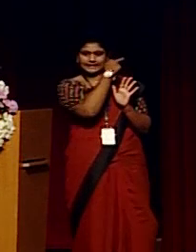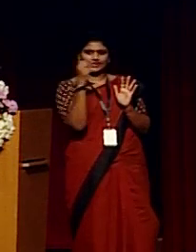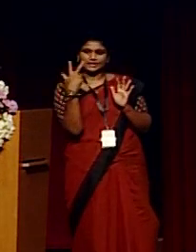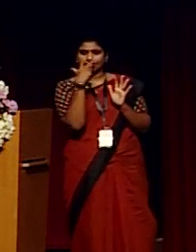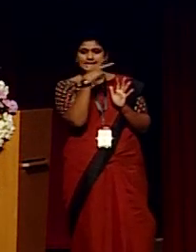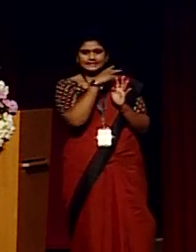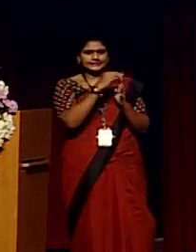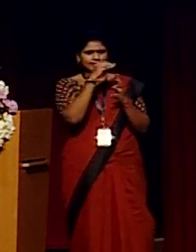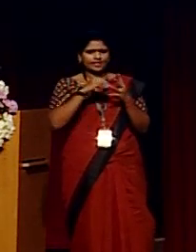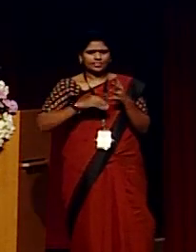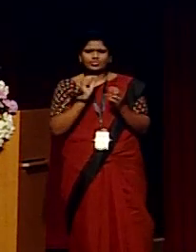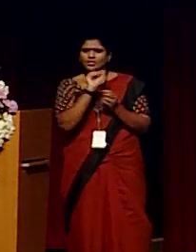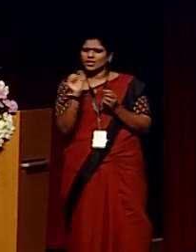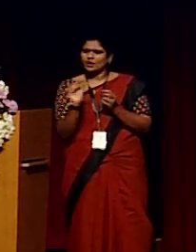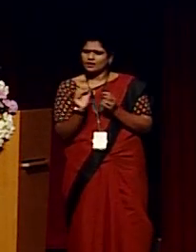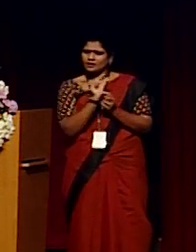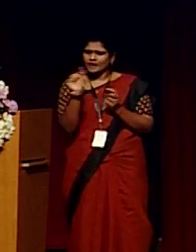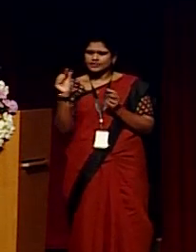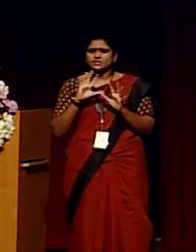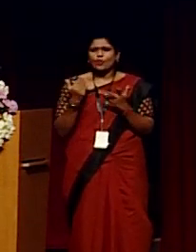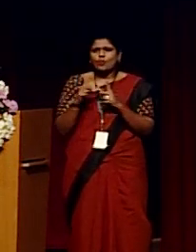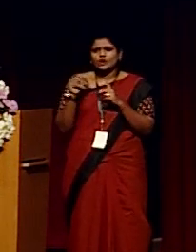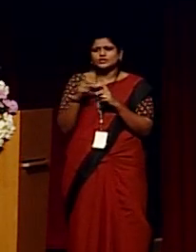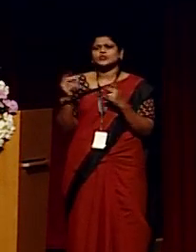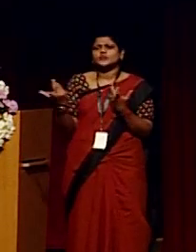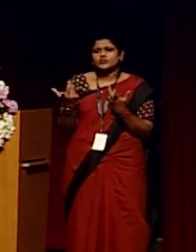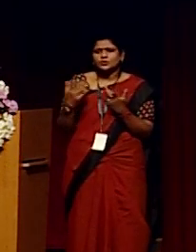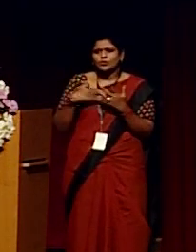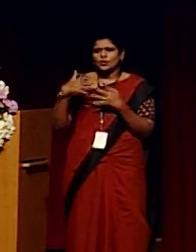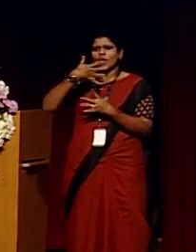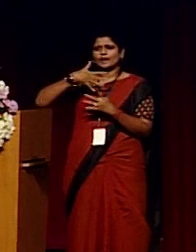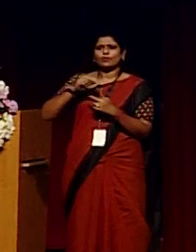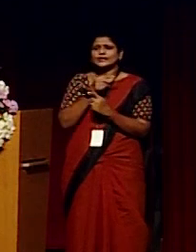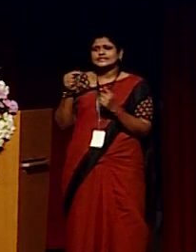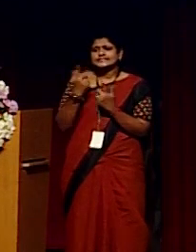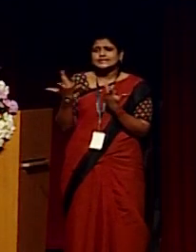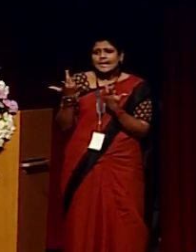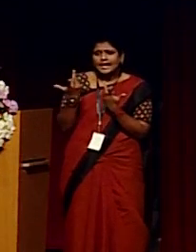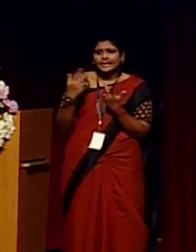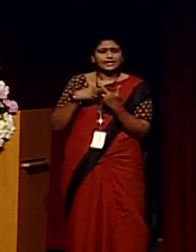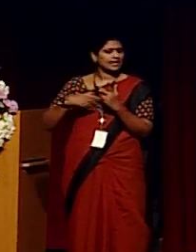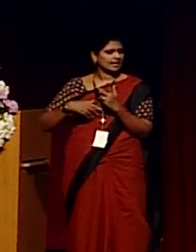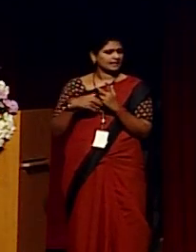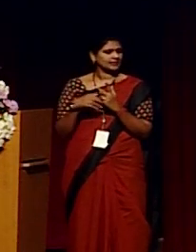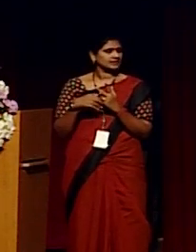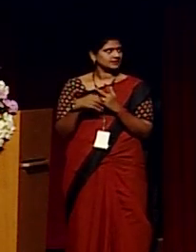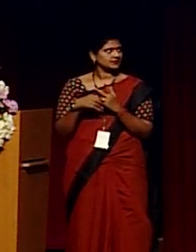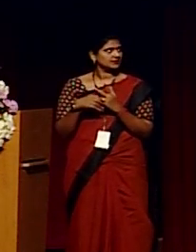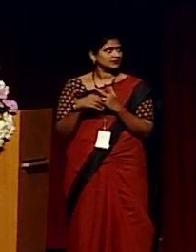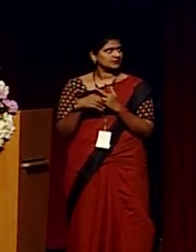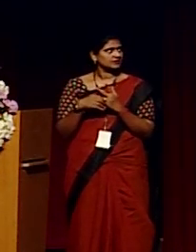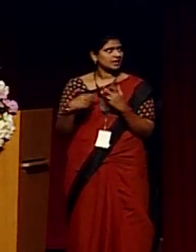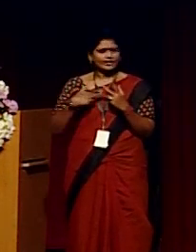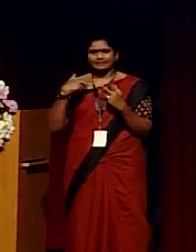subtitle which actually tells you what it read out, and there was highlighting going on while it was reading out. I would also like to point